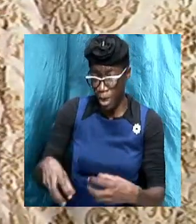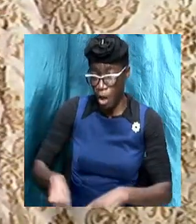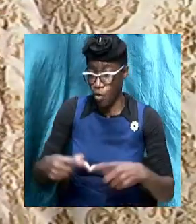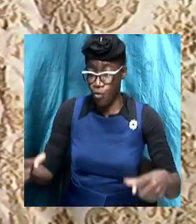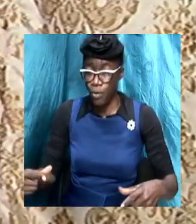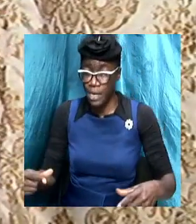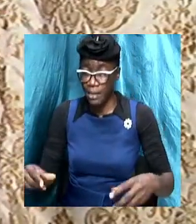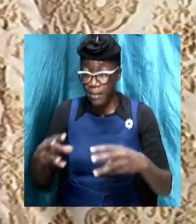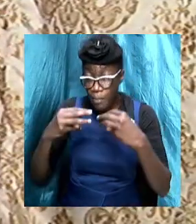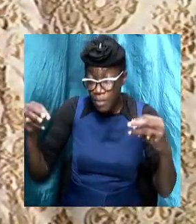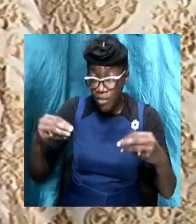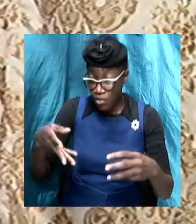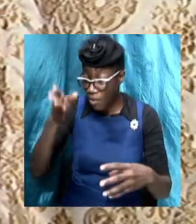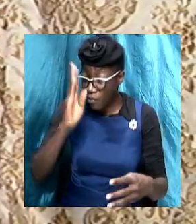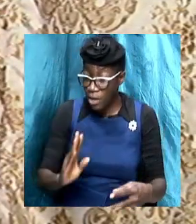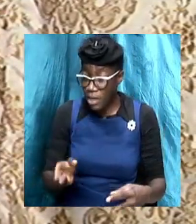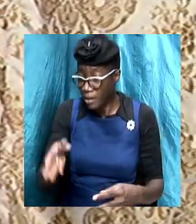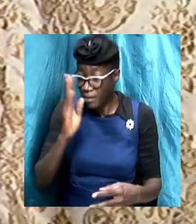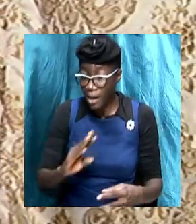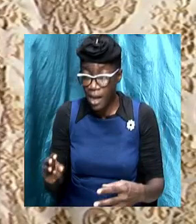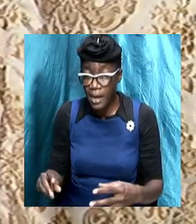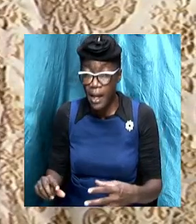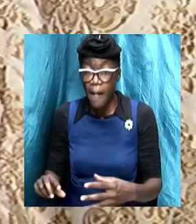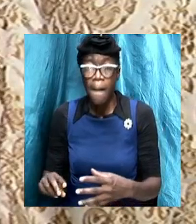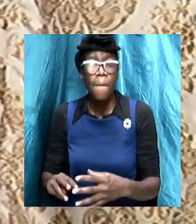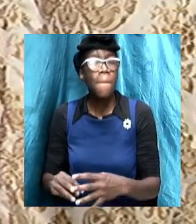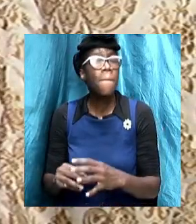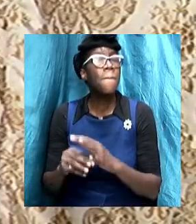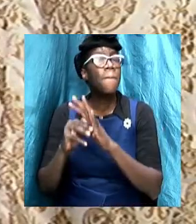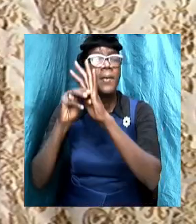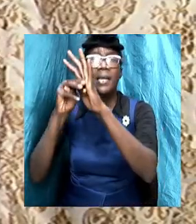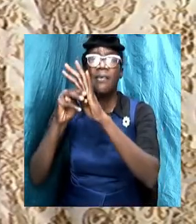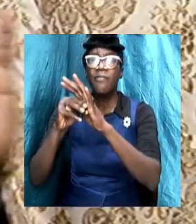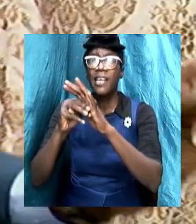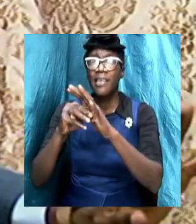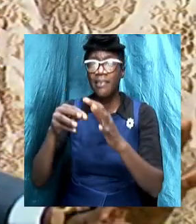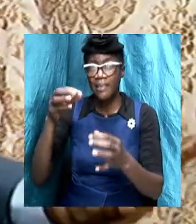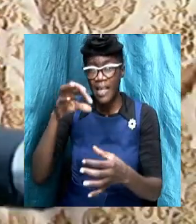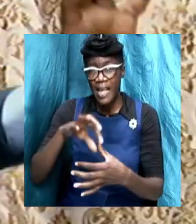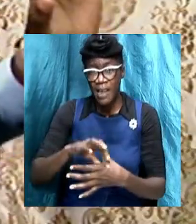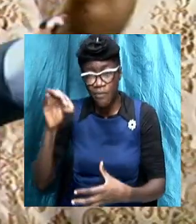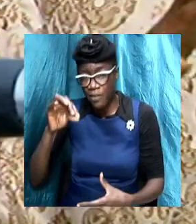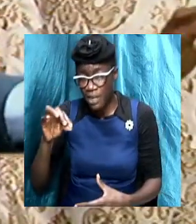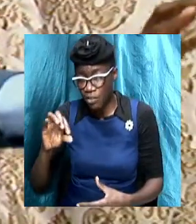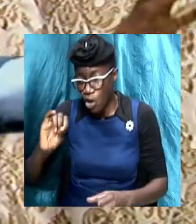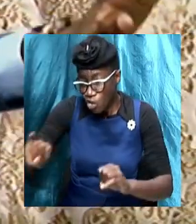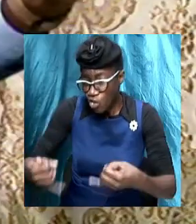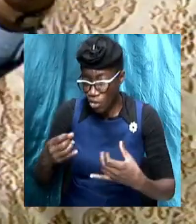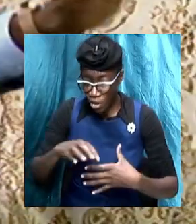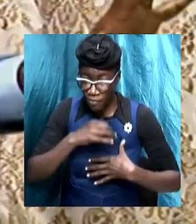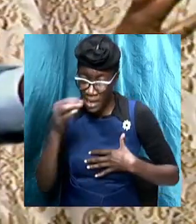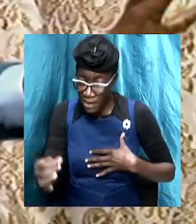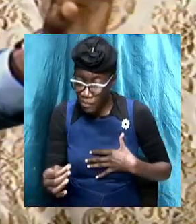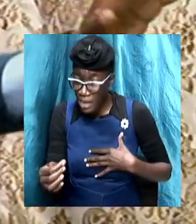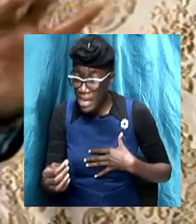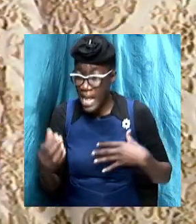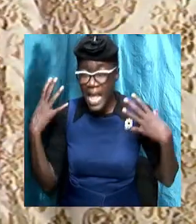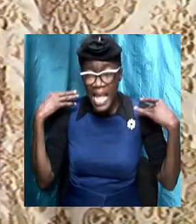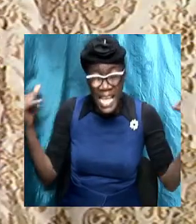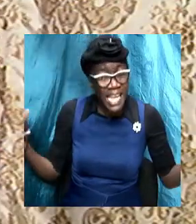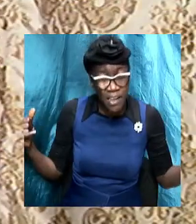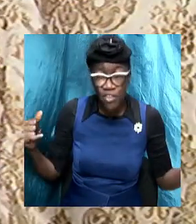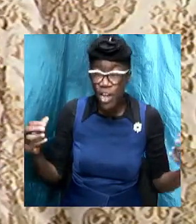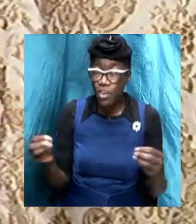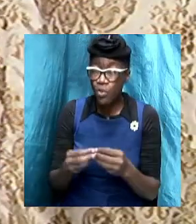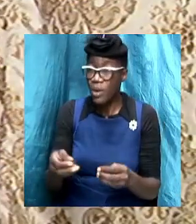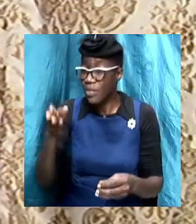flesh, justified in the spirit, seen of angels. In other words, angels who were with God from the inception have never seen